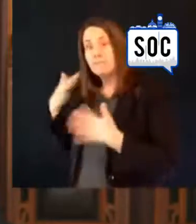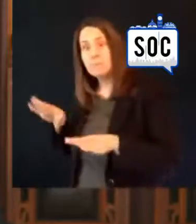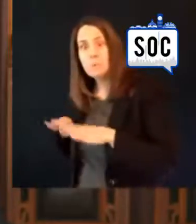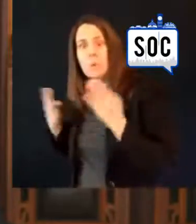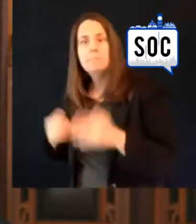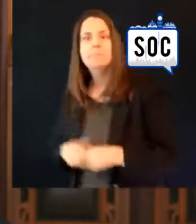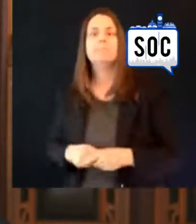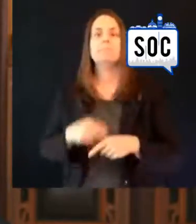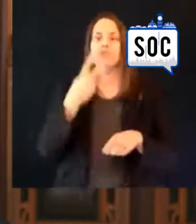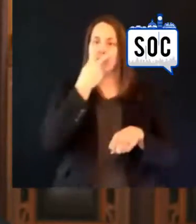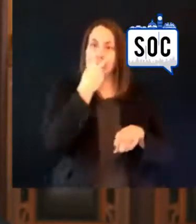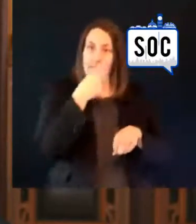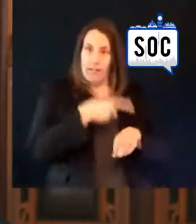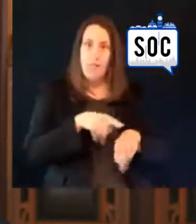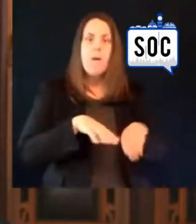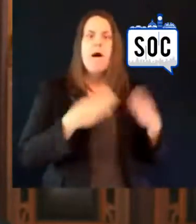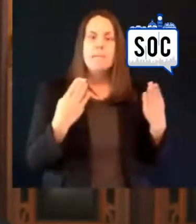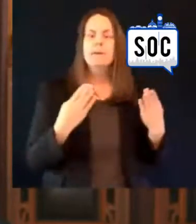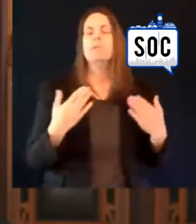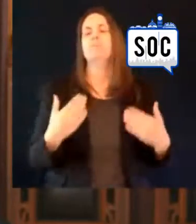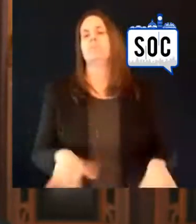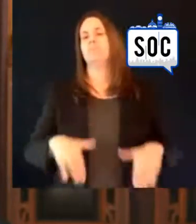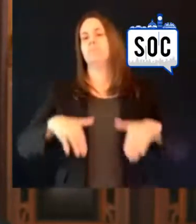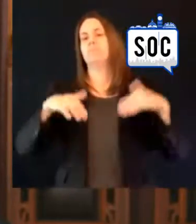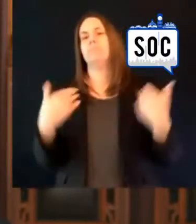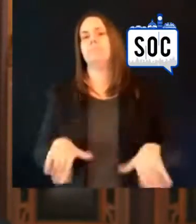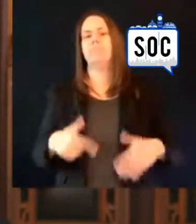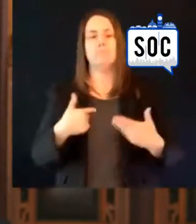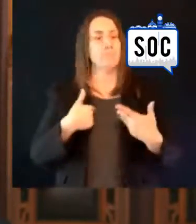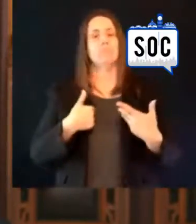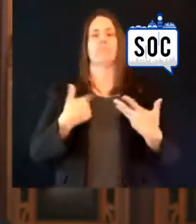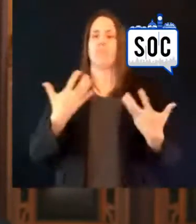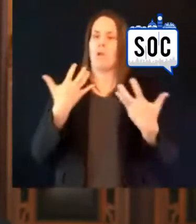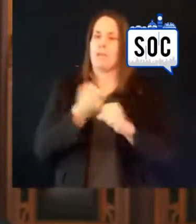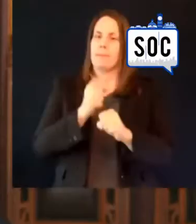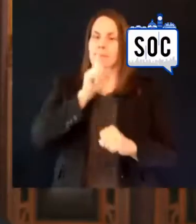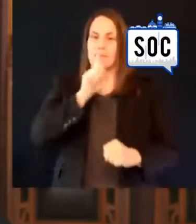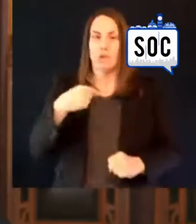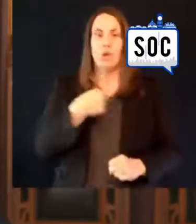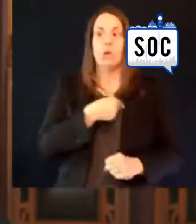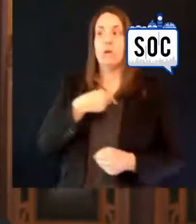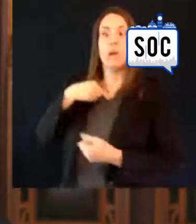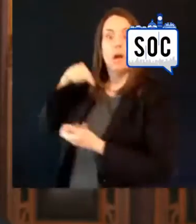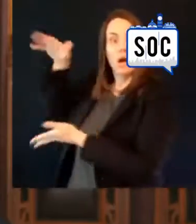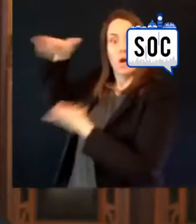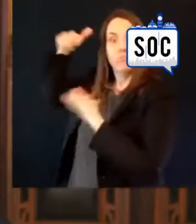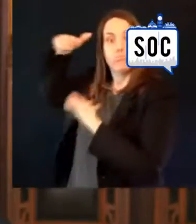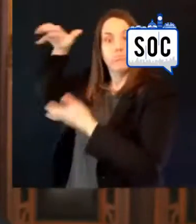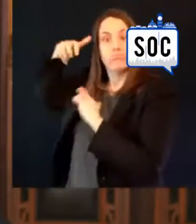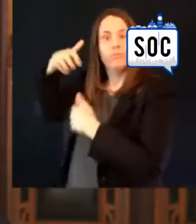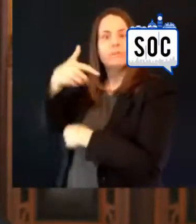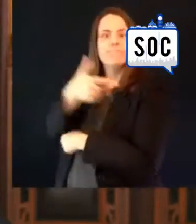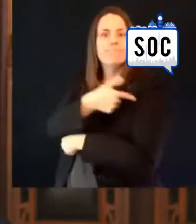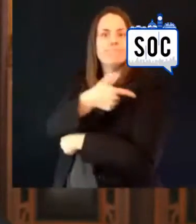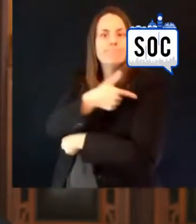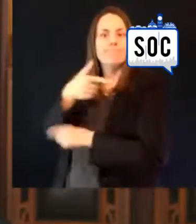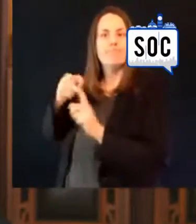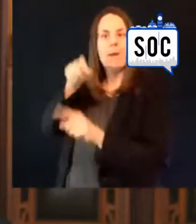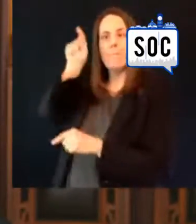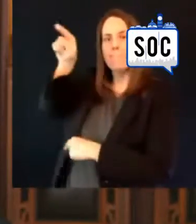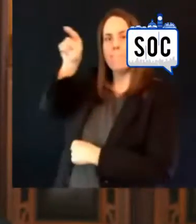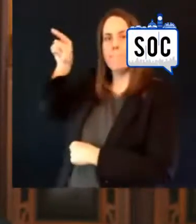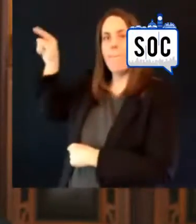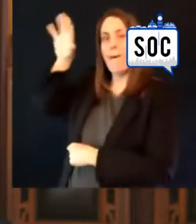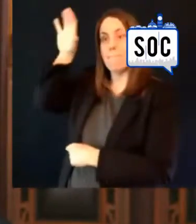that our supply continues to be steady. We're confident in our supply. We're confident in our vaccine providers, and we